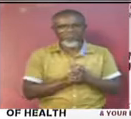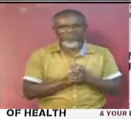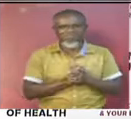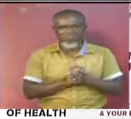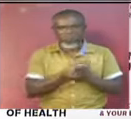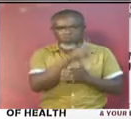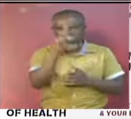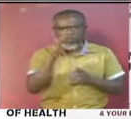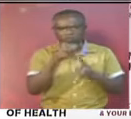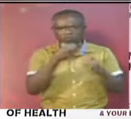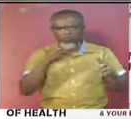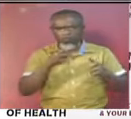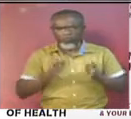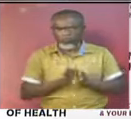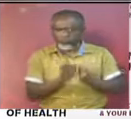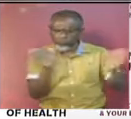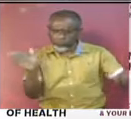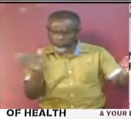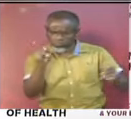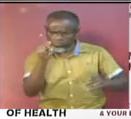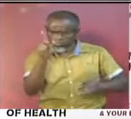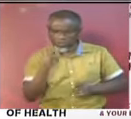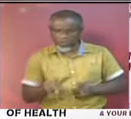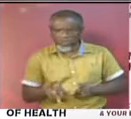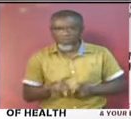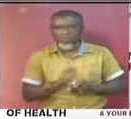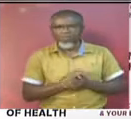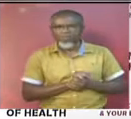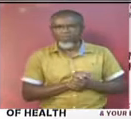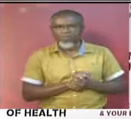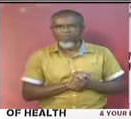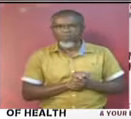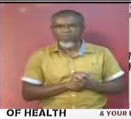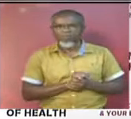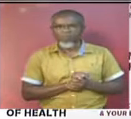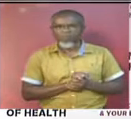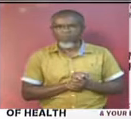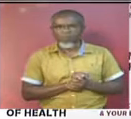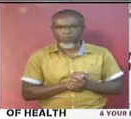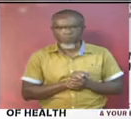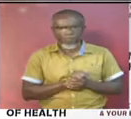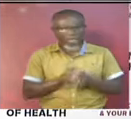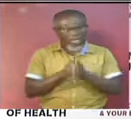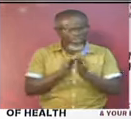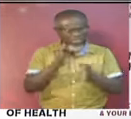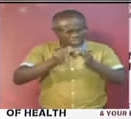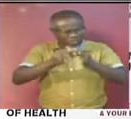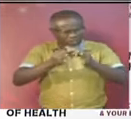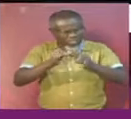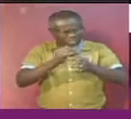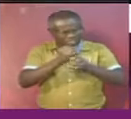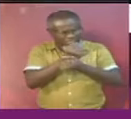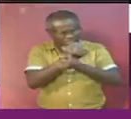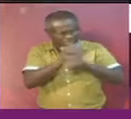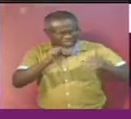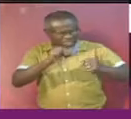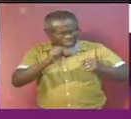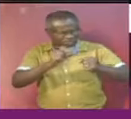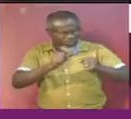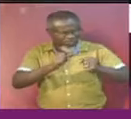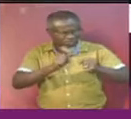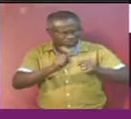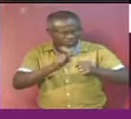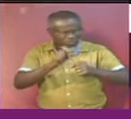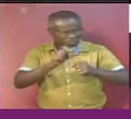from a member of the public. They are asking if it's safe to consume alcohol